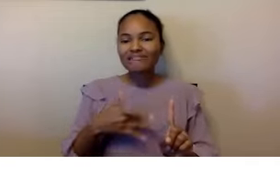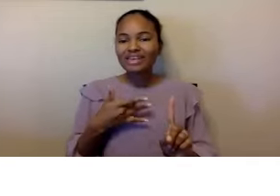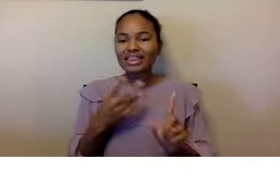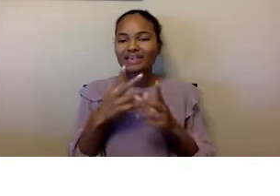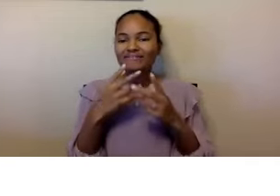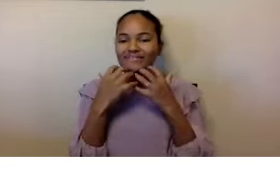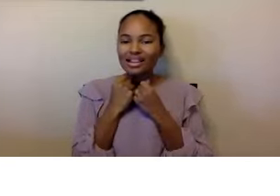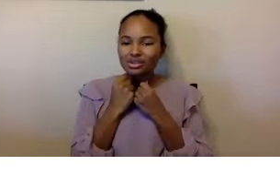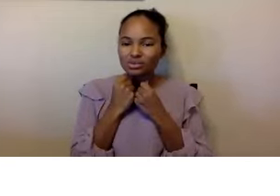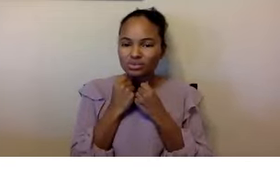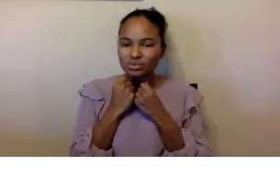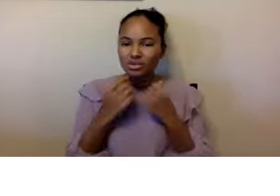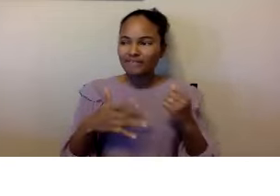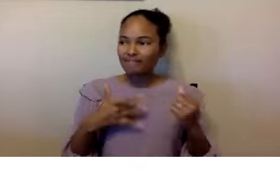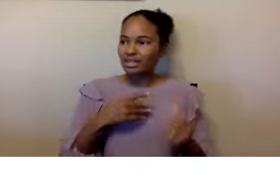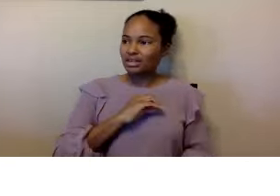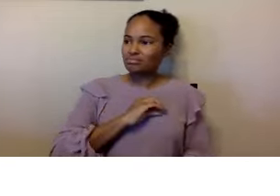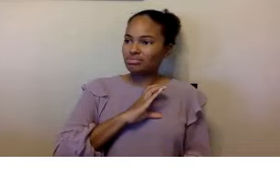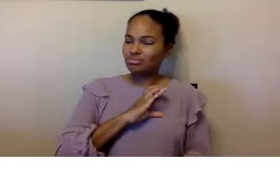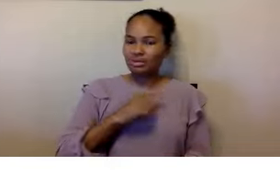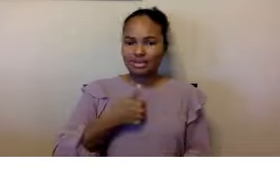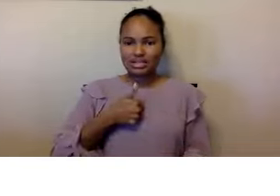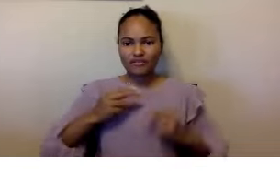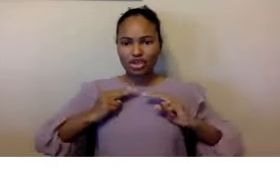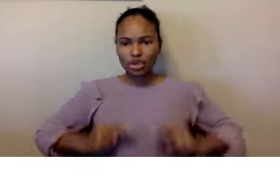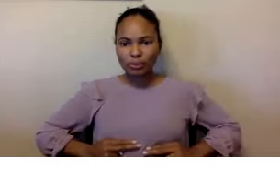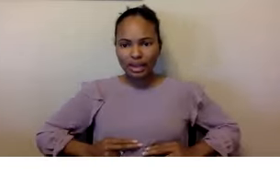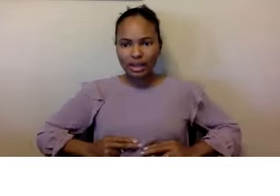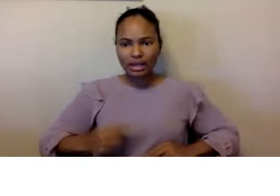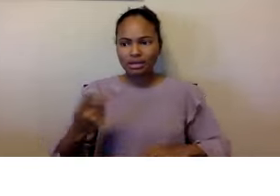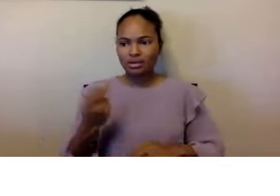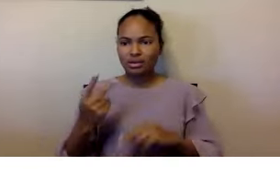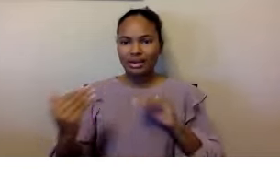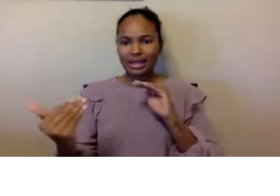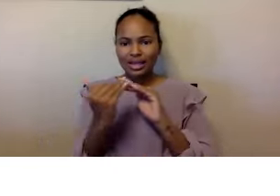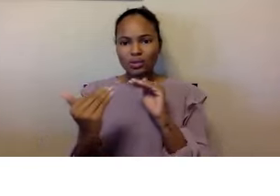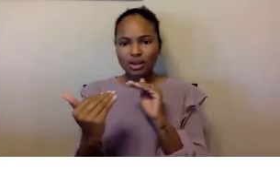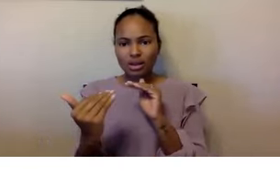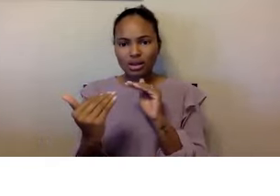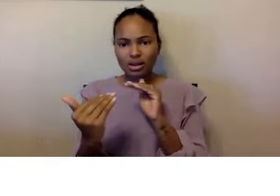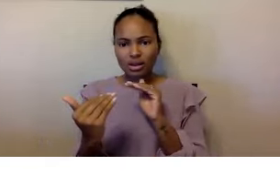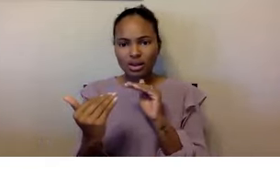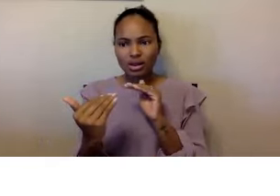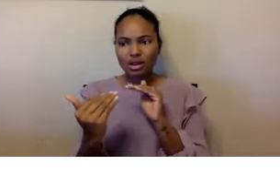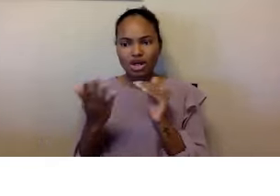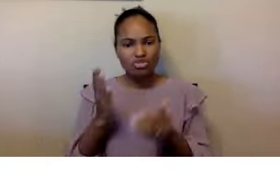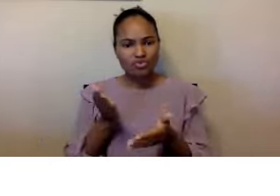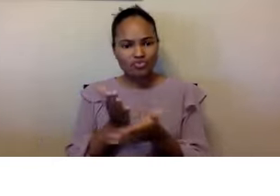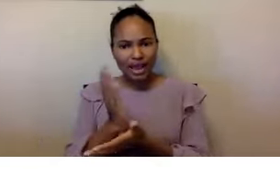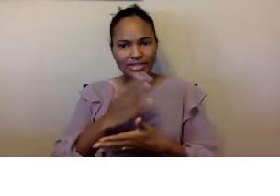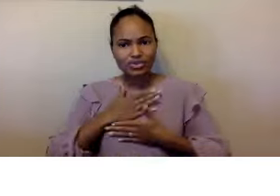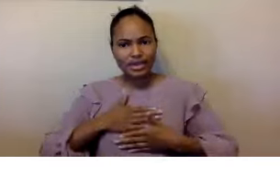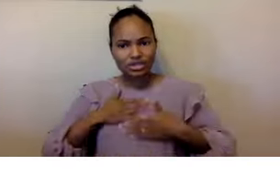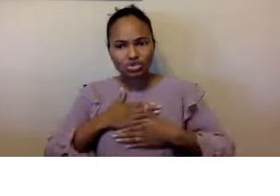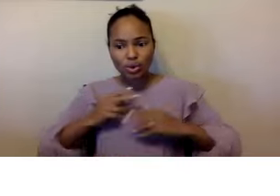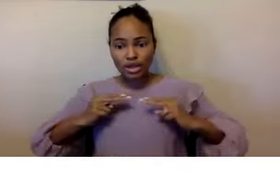human and having the right to enjoy the human experience just like